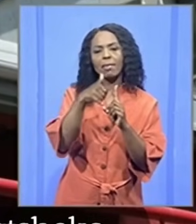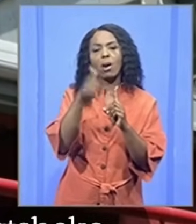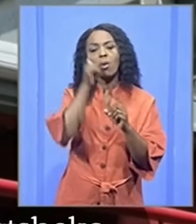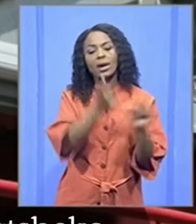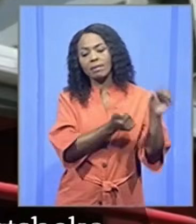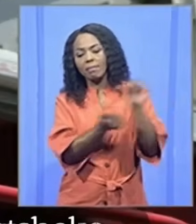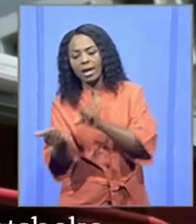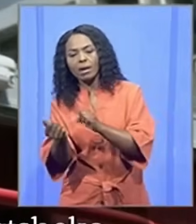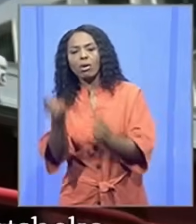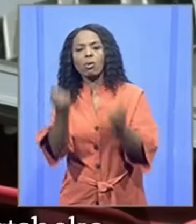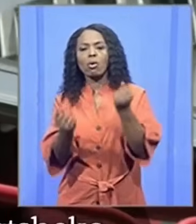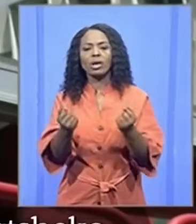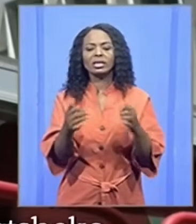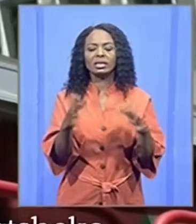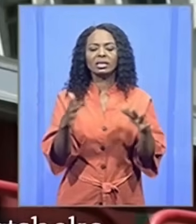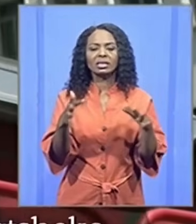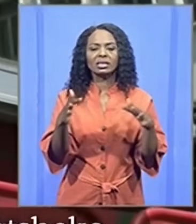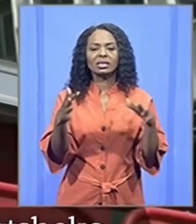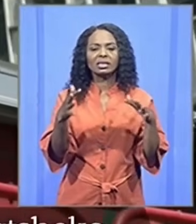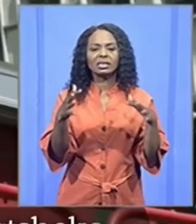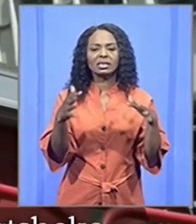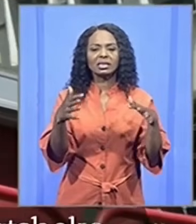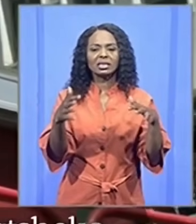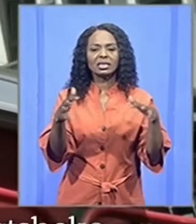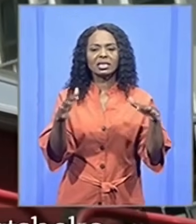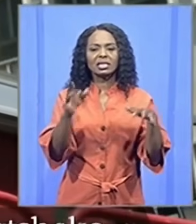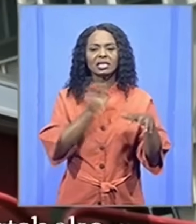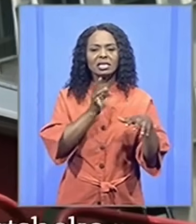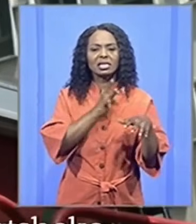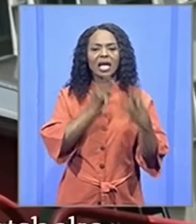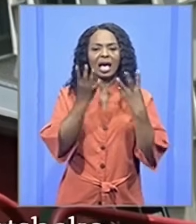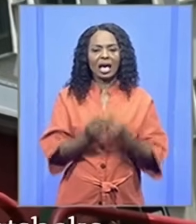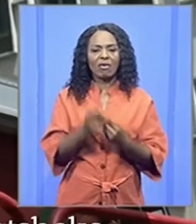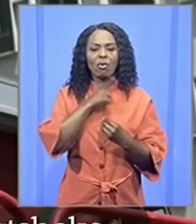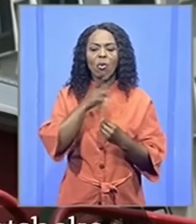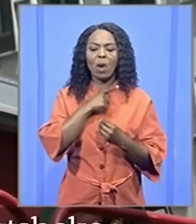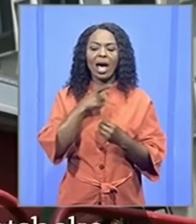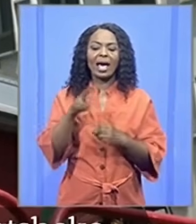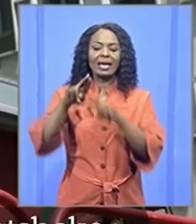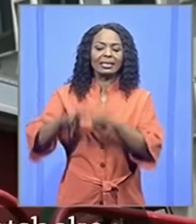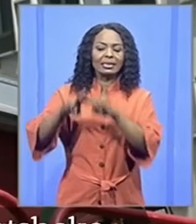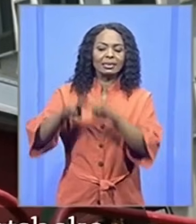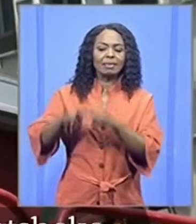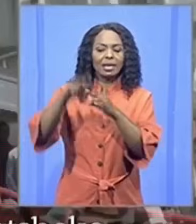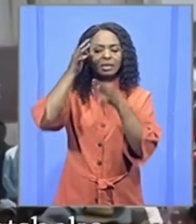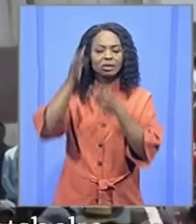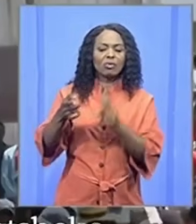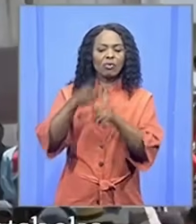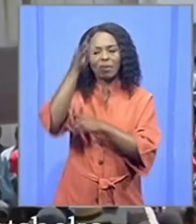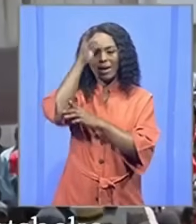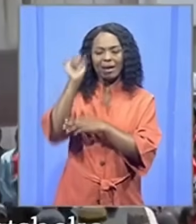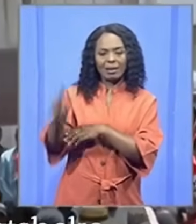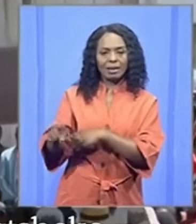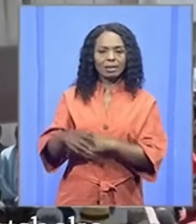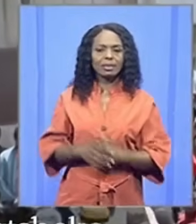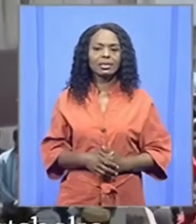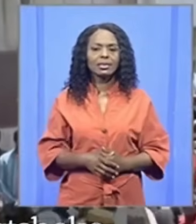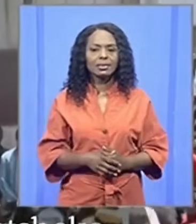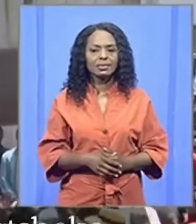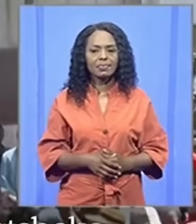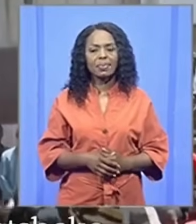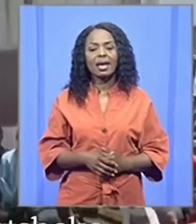judgment, she's shaking like hell, because it's not a judgment, it's a sponsored judgment. Kgetse e tla tswelela ngwaga